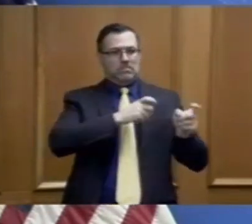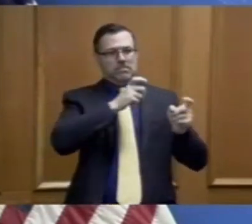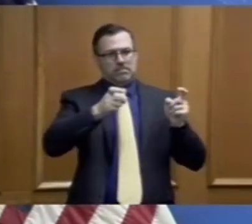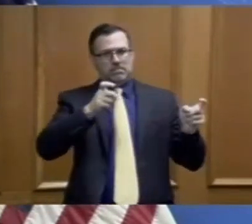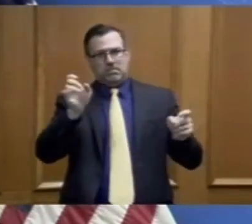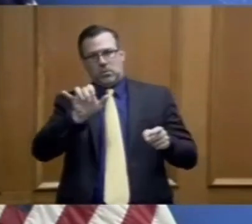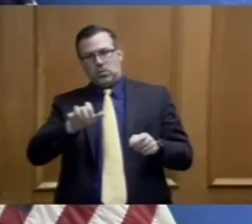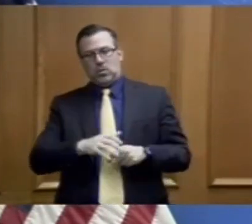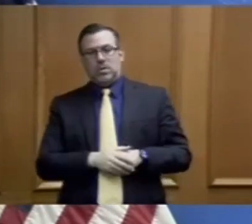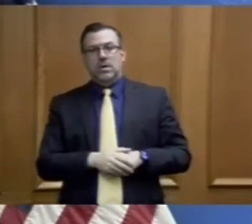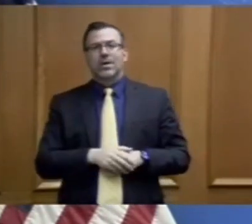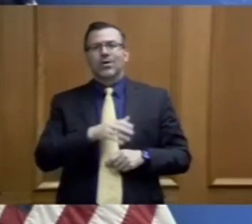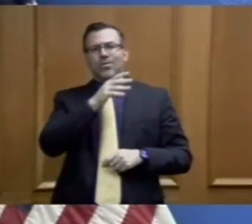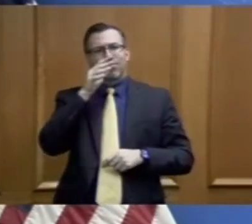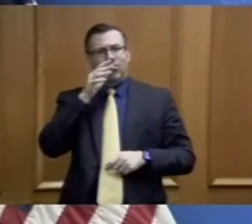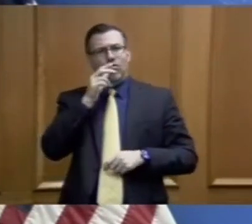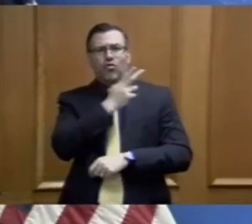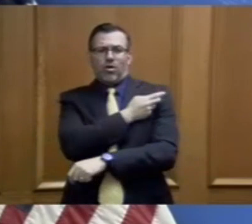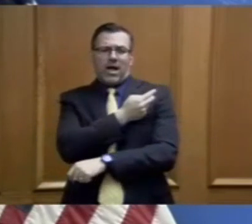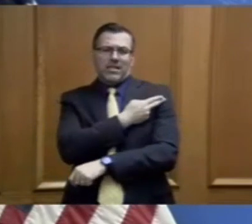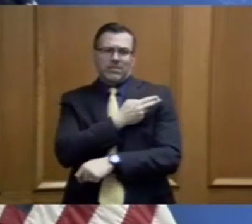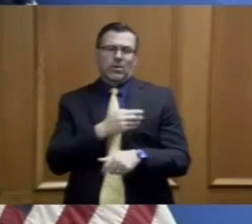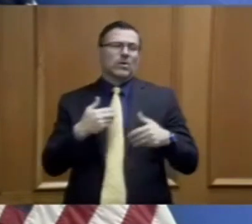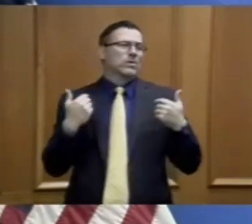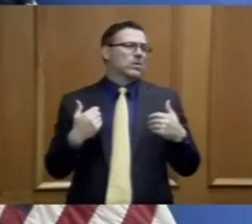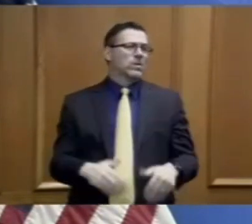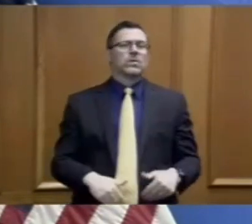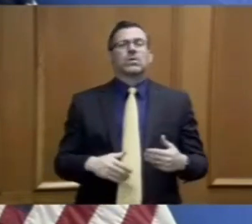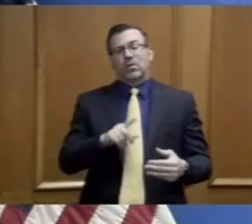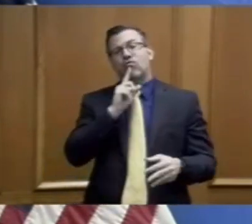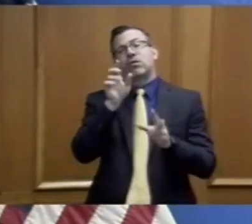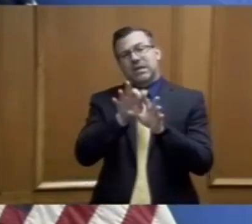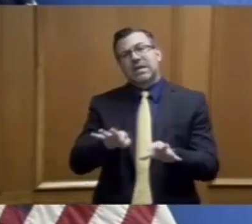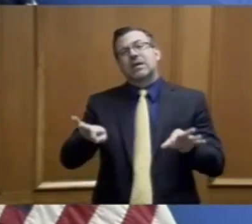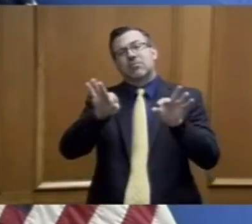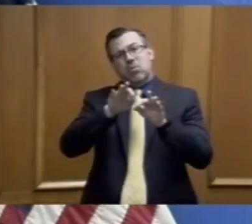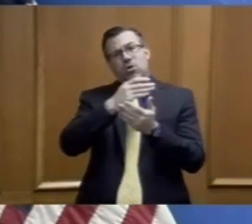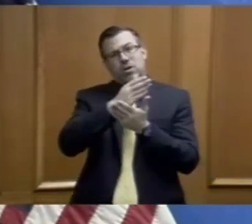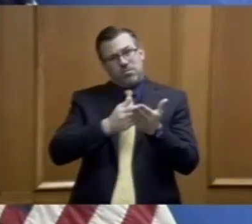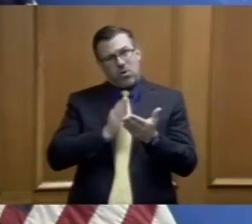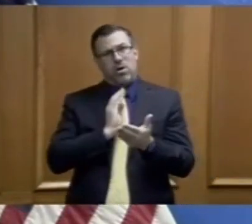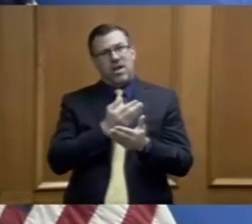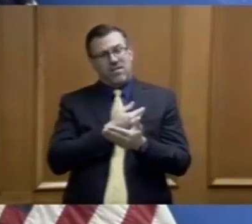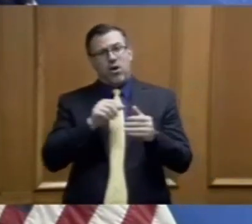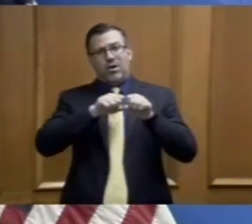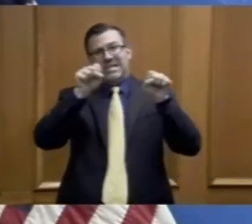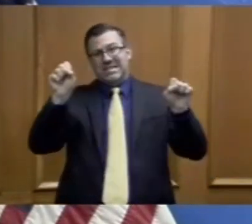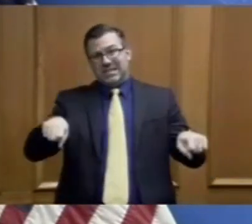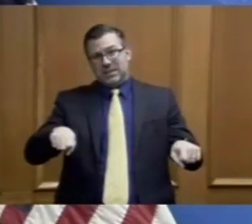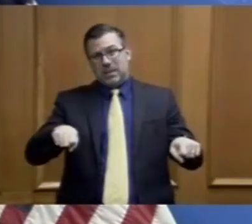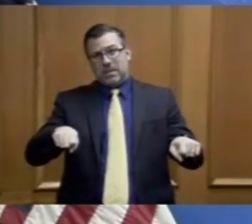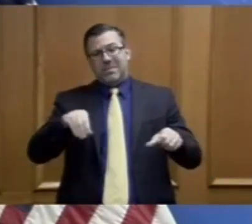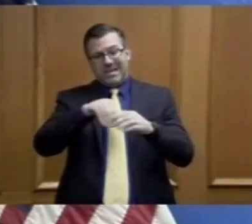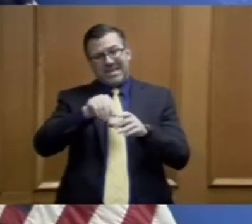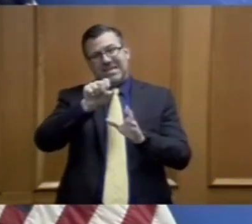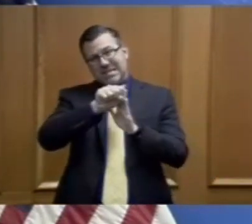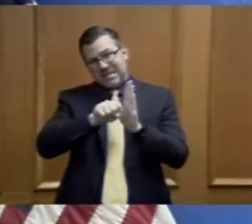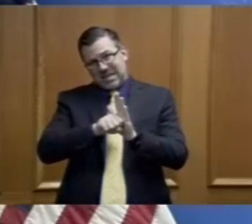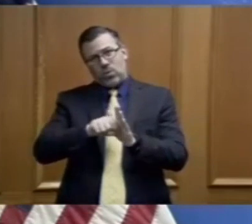a very important component of our healthcare system in this state, and the capacity that we need to make sure is